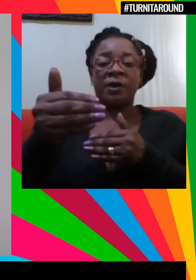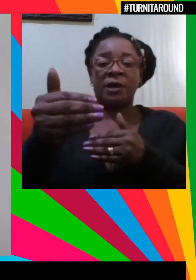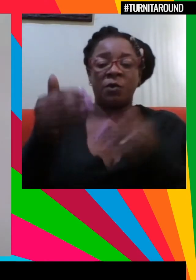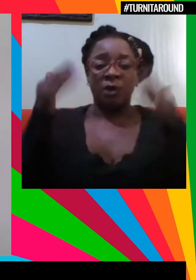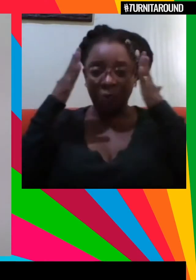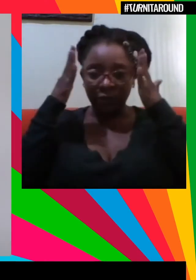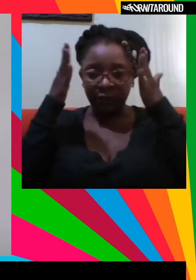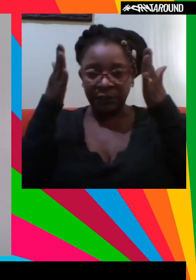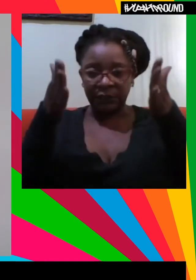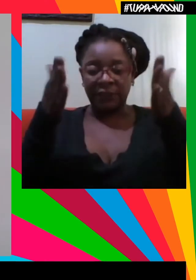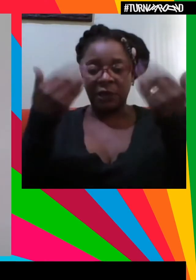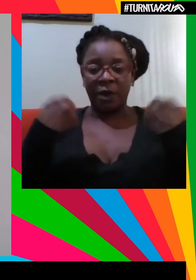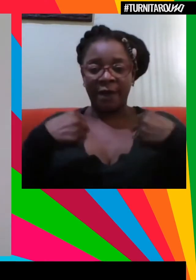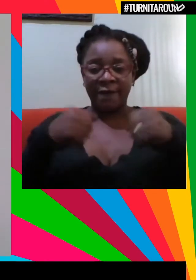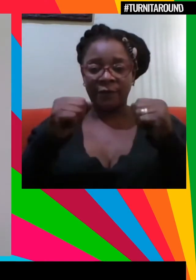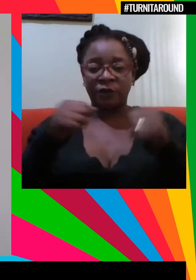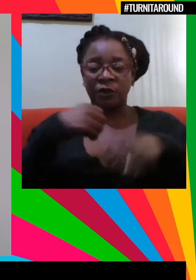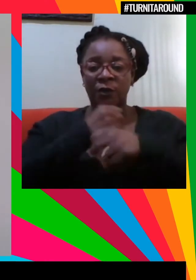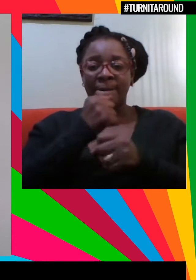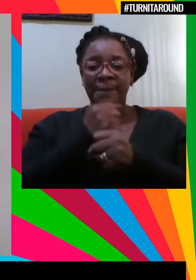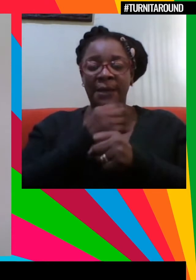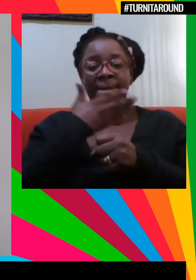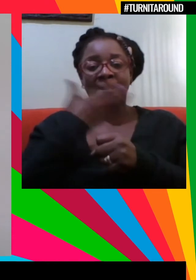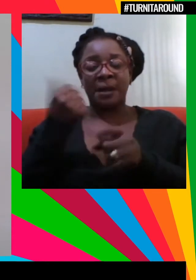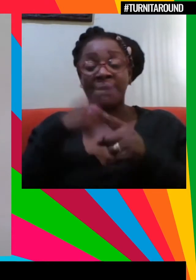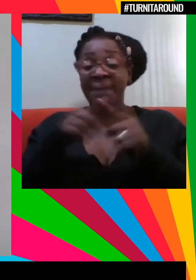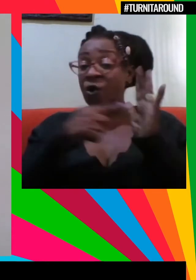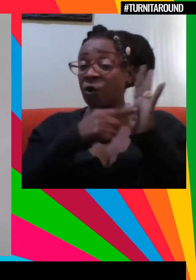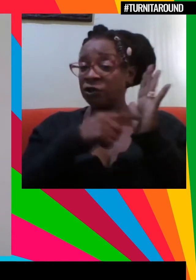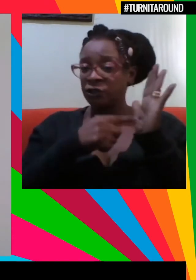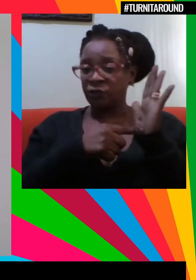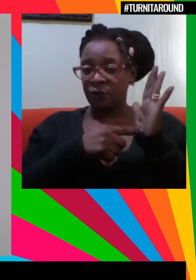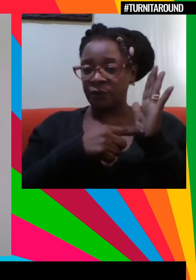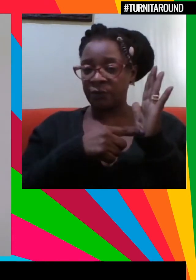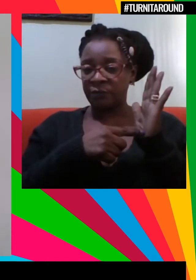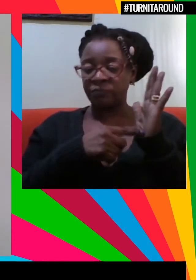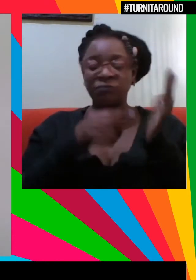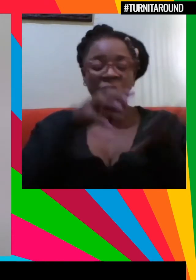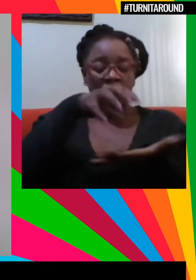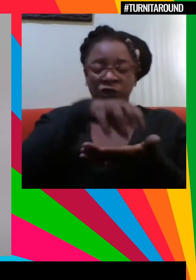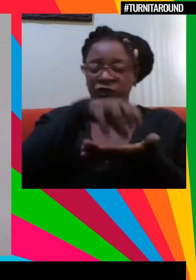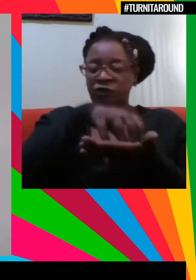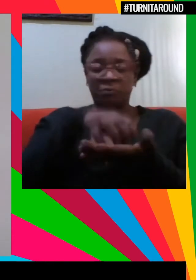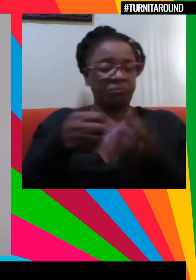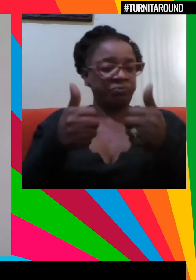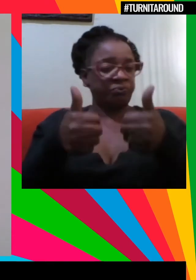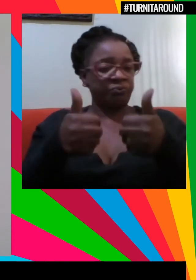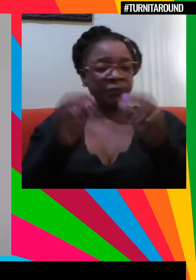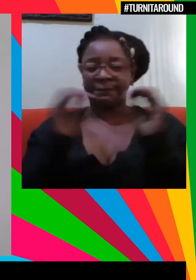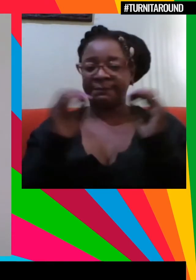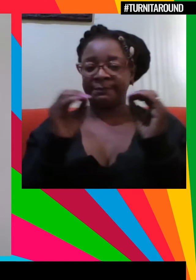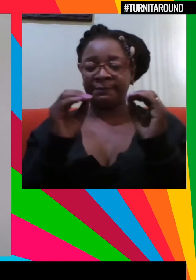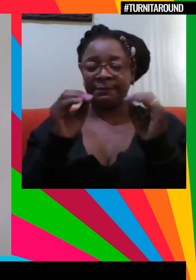our efforts to make it better. But the condition is not really good, but it was worse before that